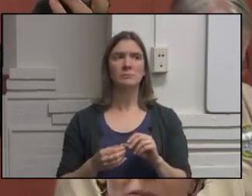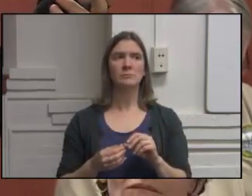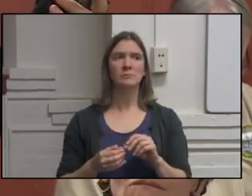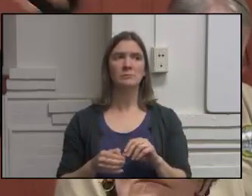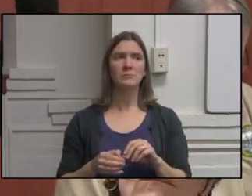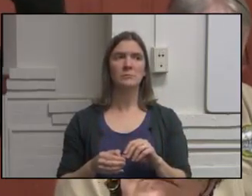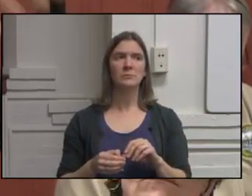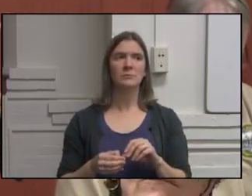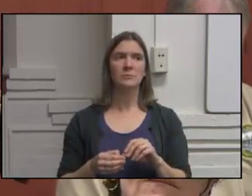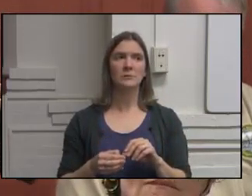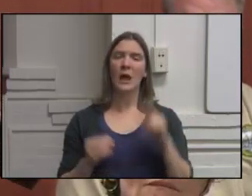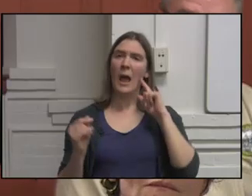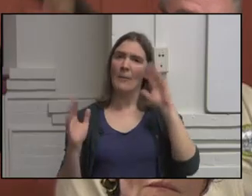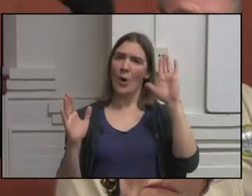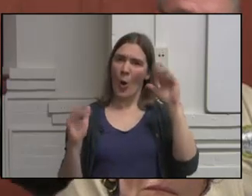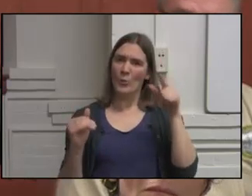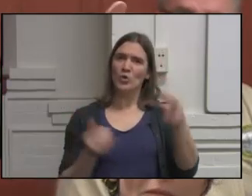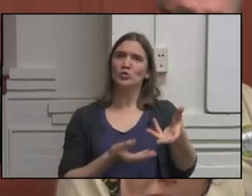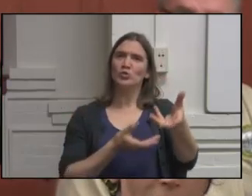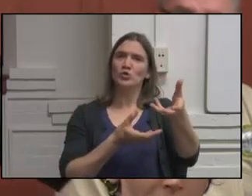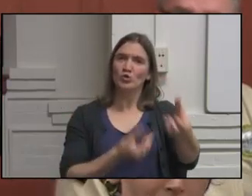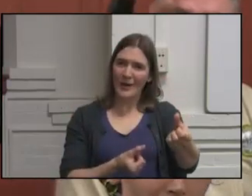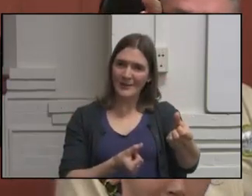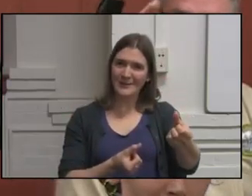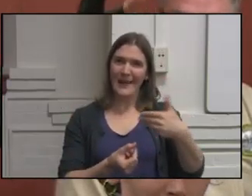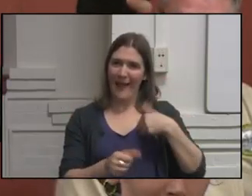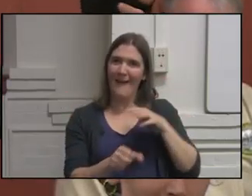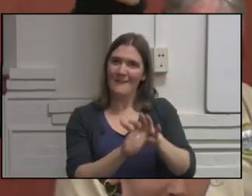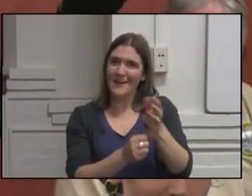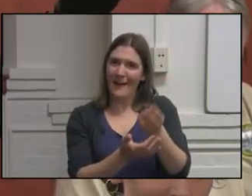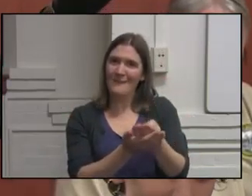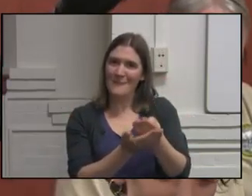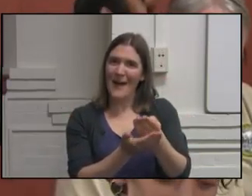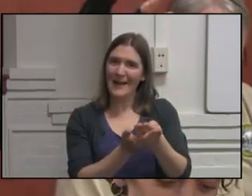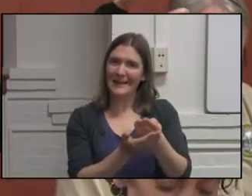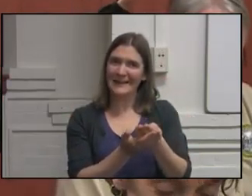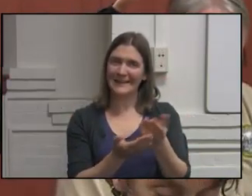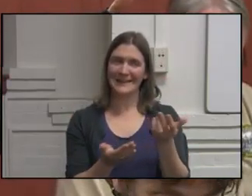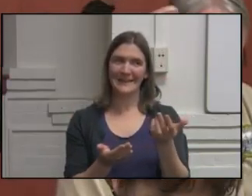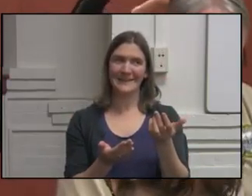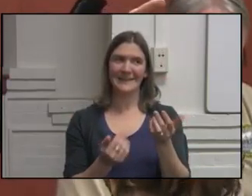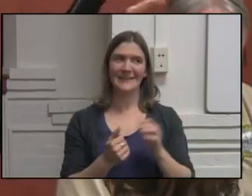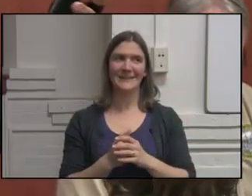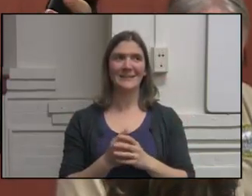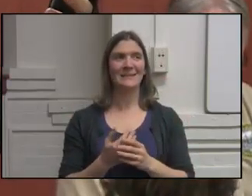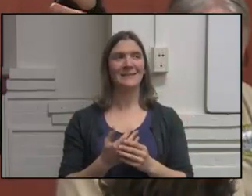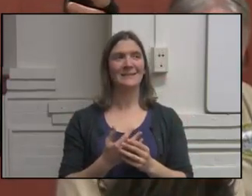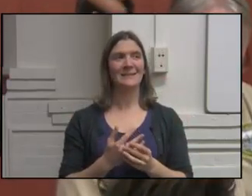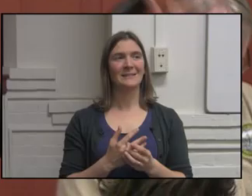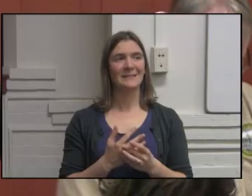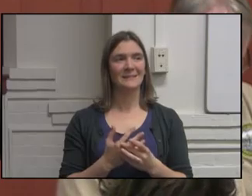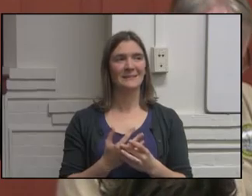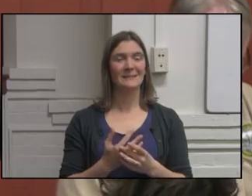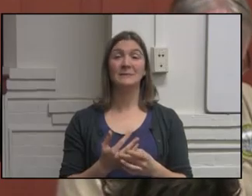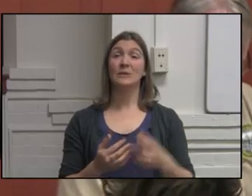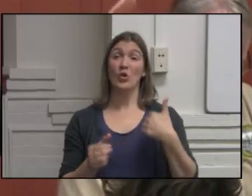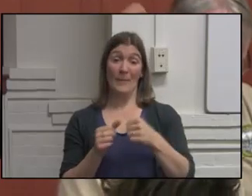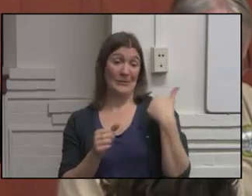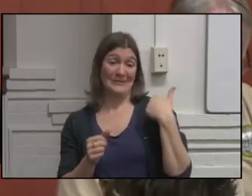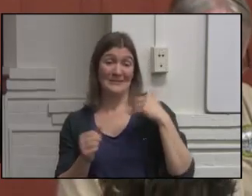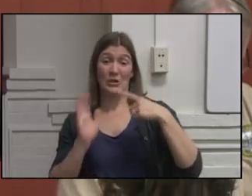trust and be secure that there is enough money, because especially with how the